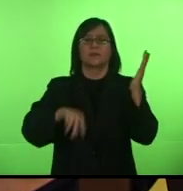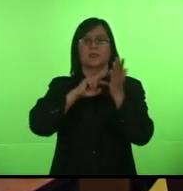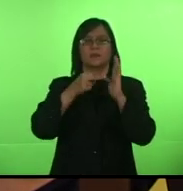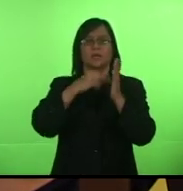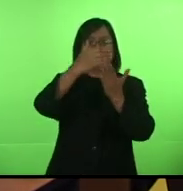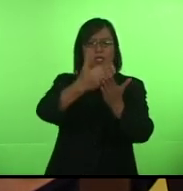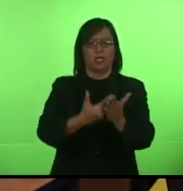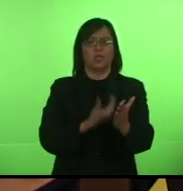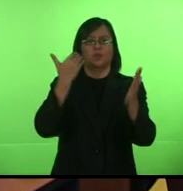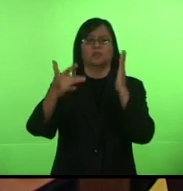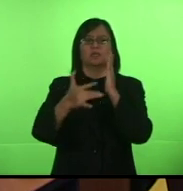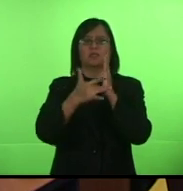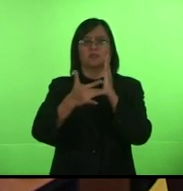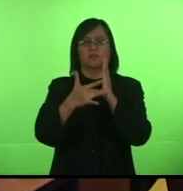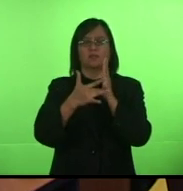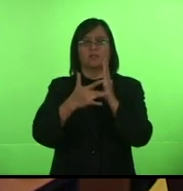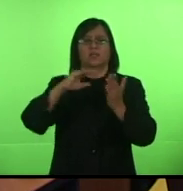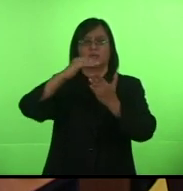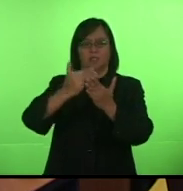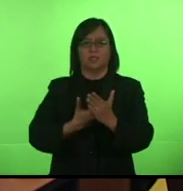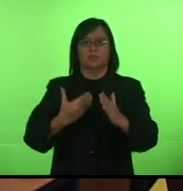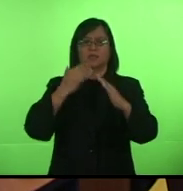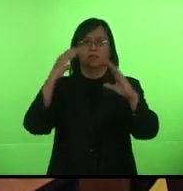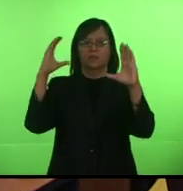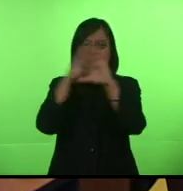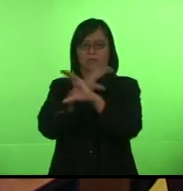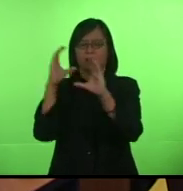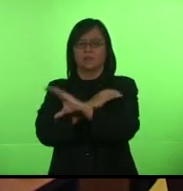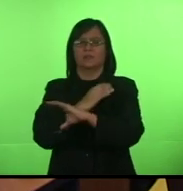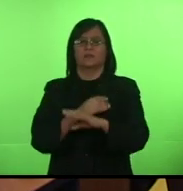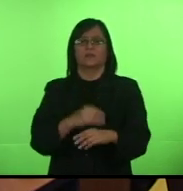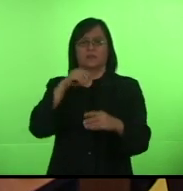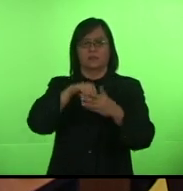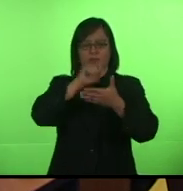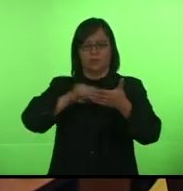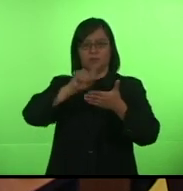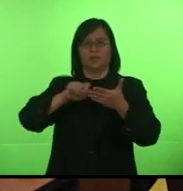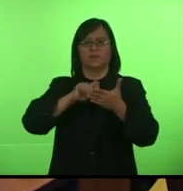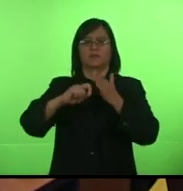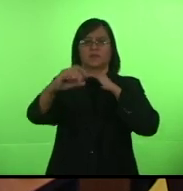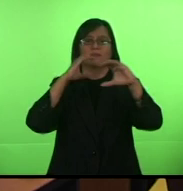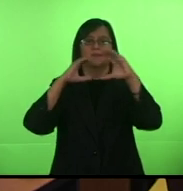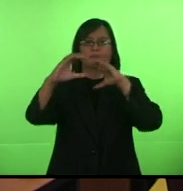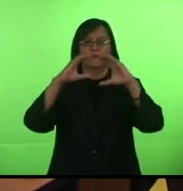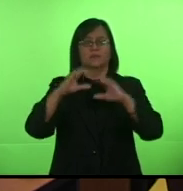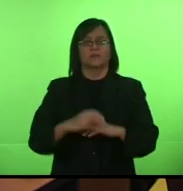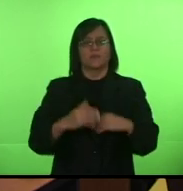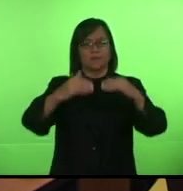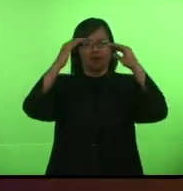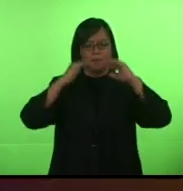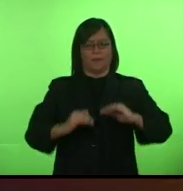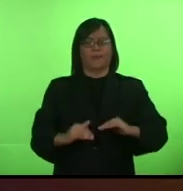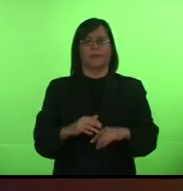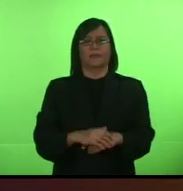these are what new technologies means, the challenges of them in written communication.